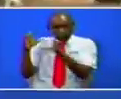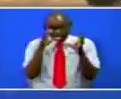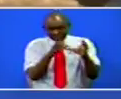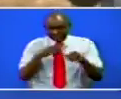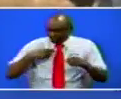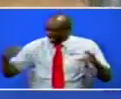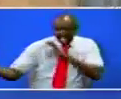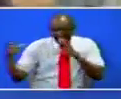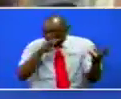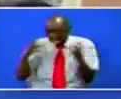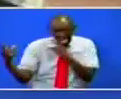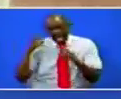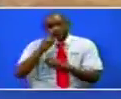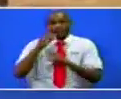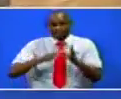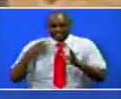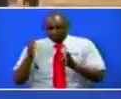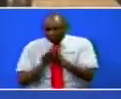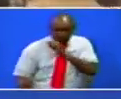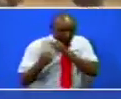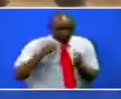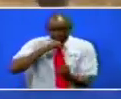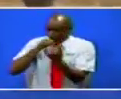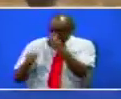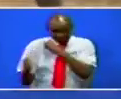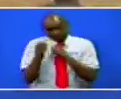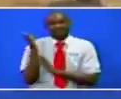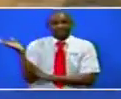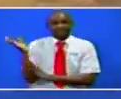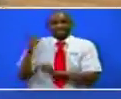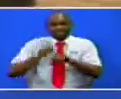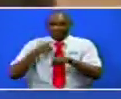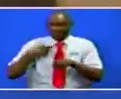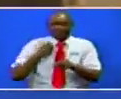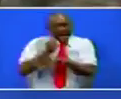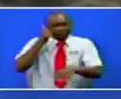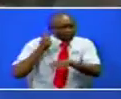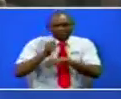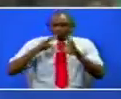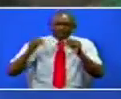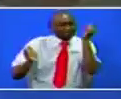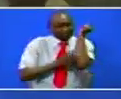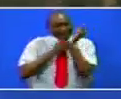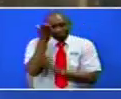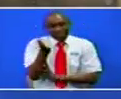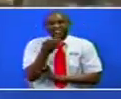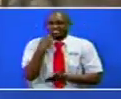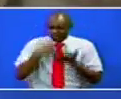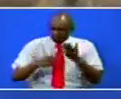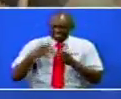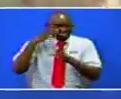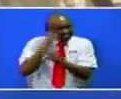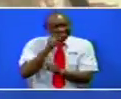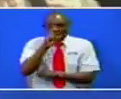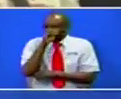arguing and f fights were now taking over as communities rented the air over what they had termed as mistrust